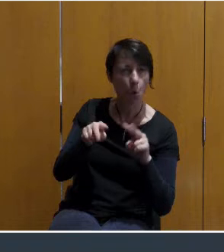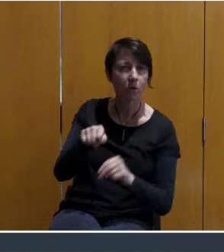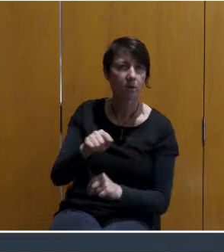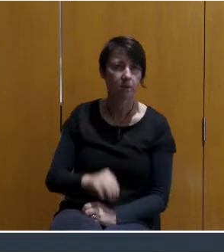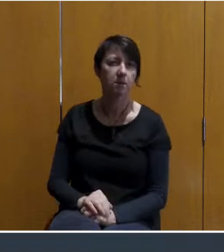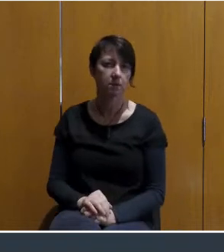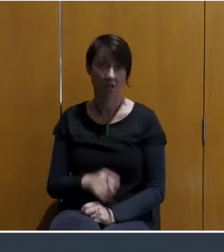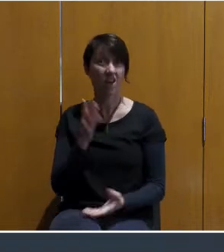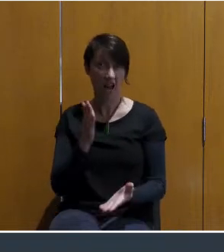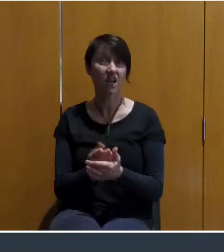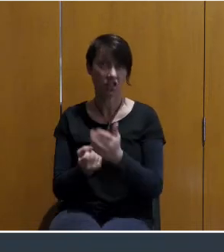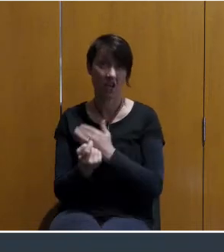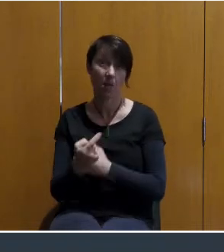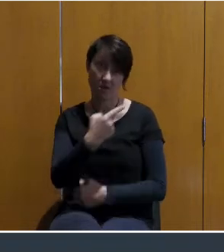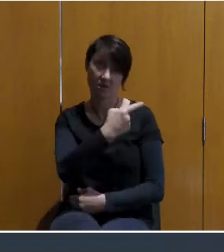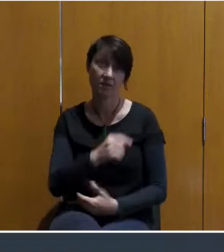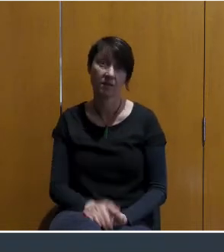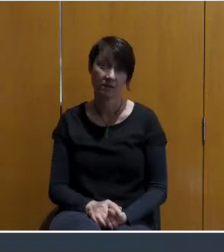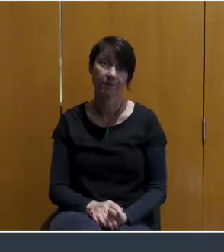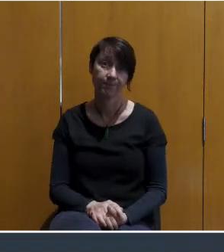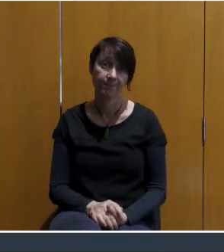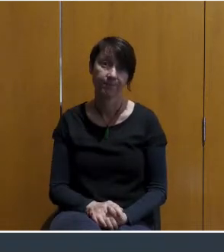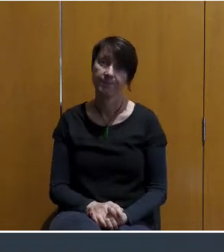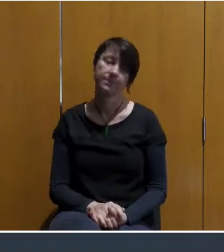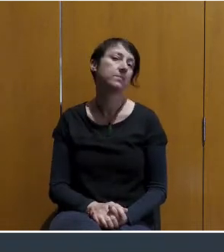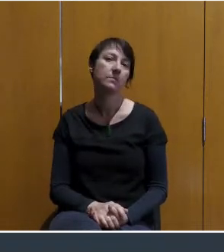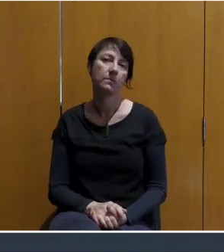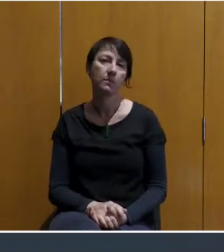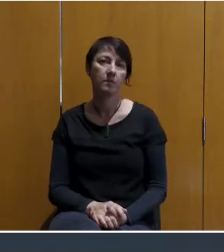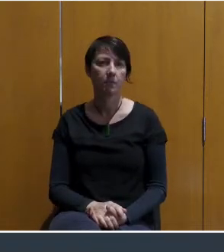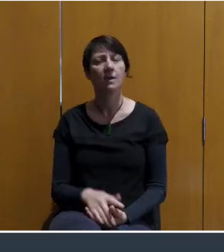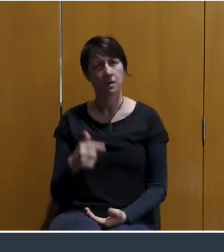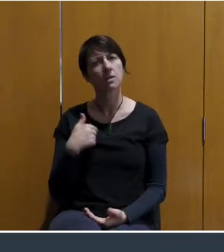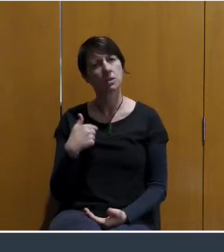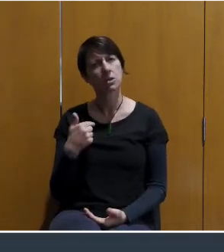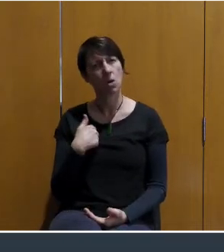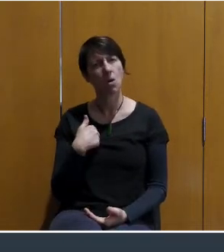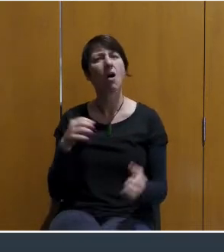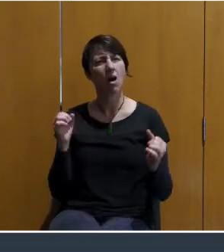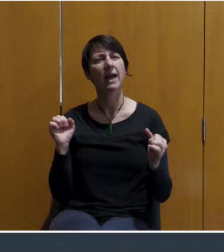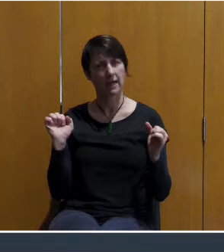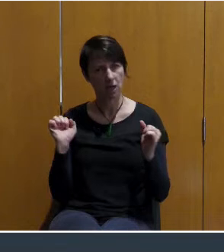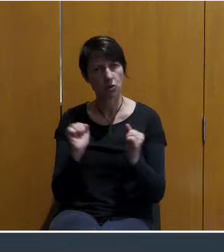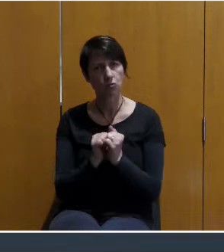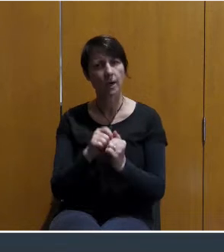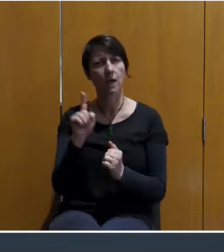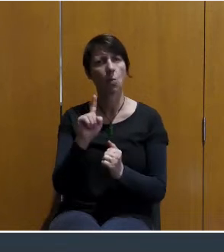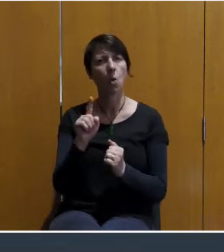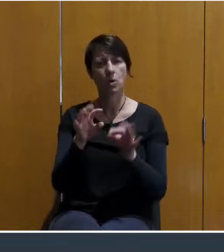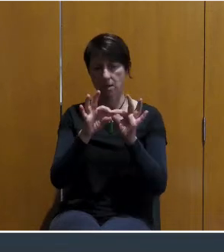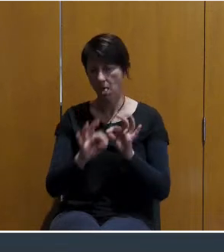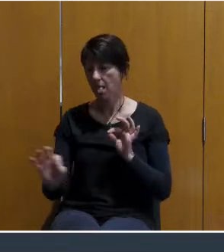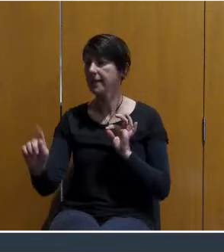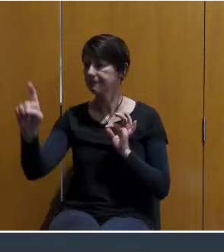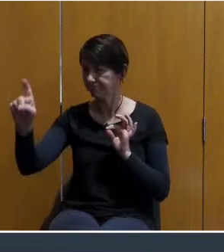on. Just to support also having it on lead all year round. Dogs have attacked people